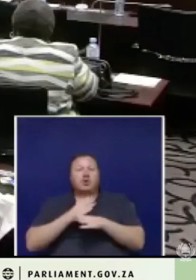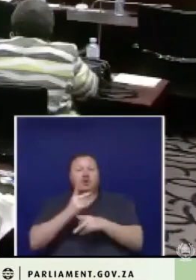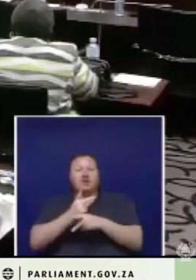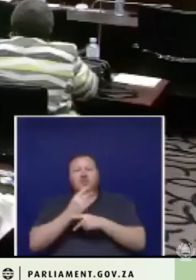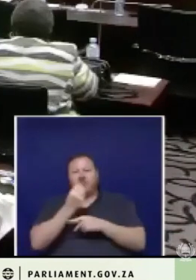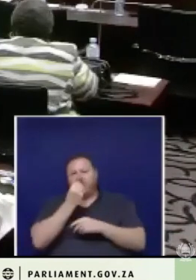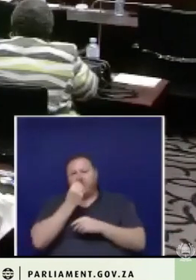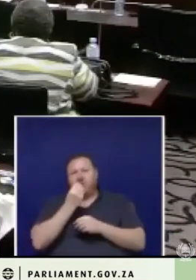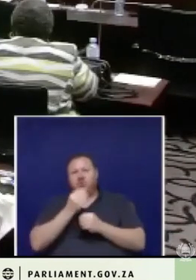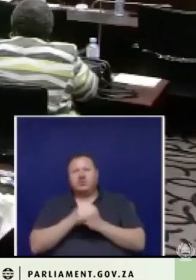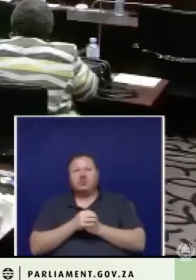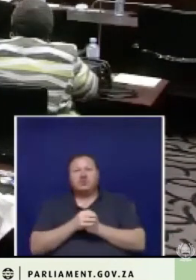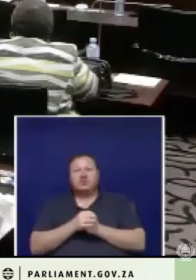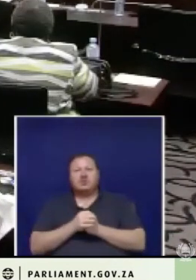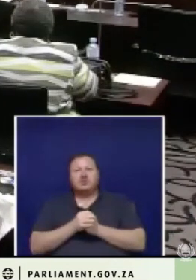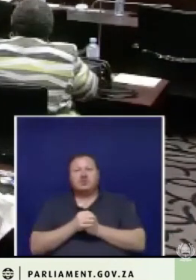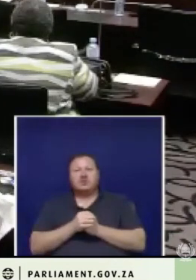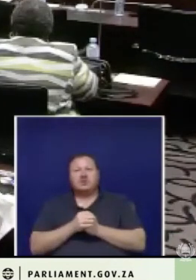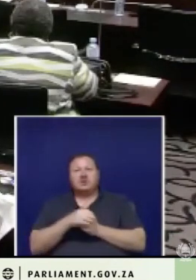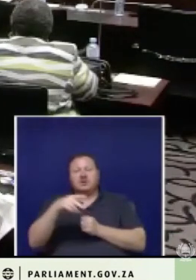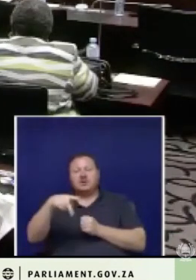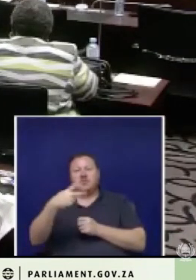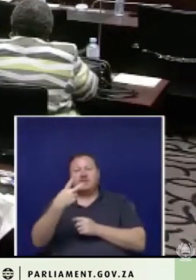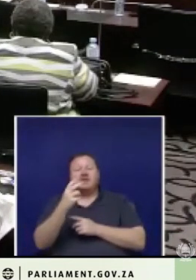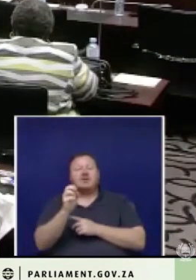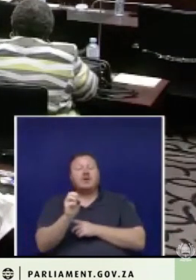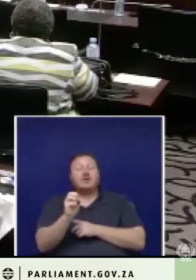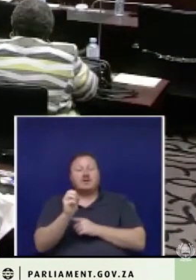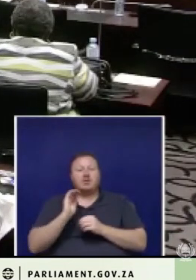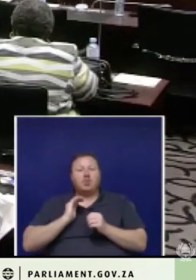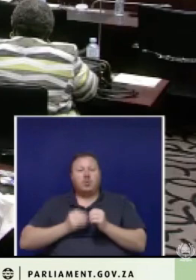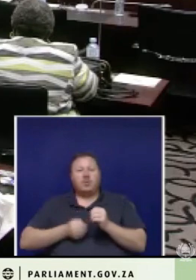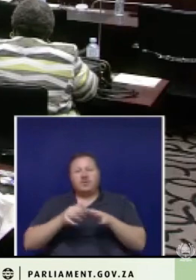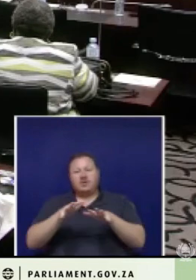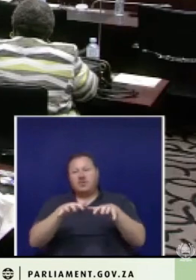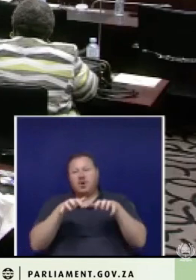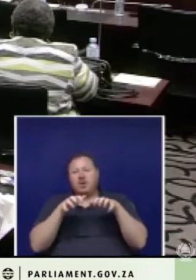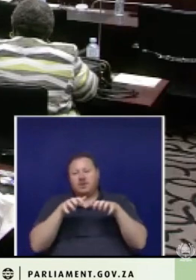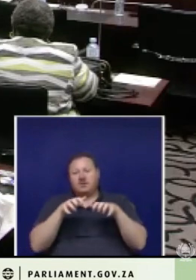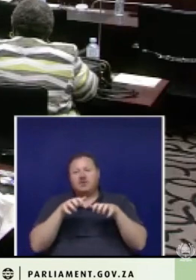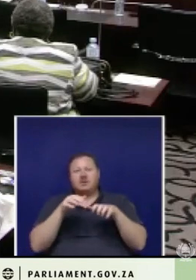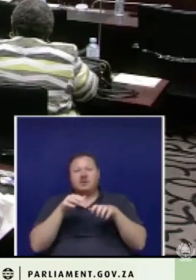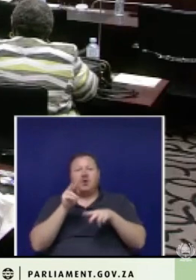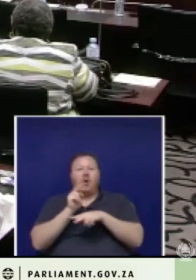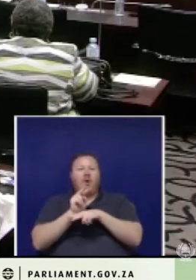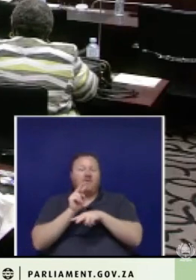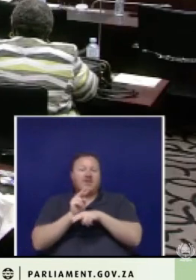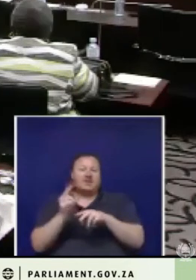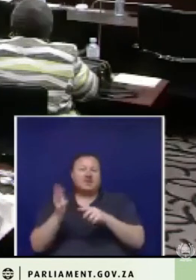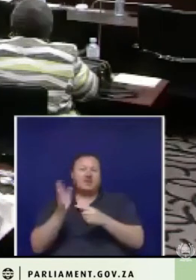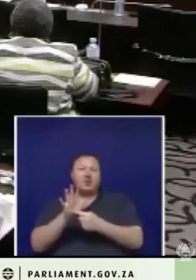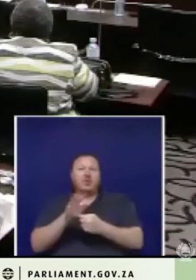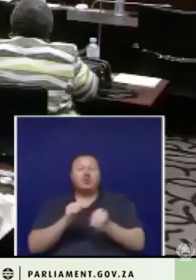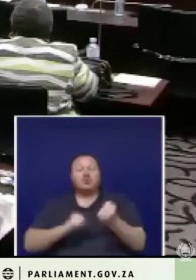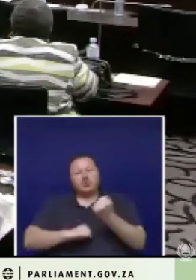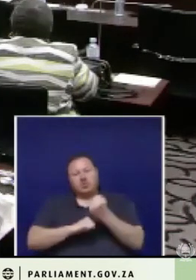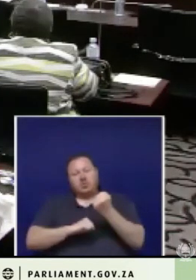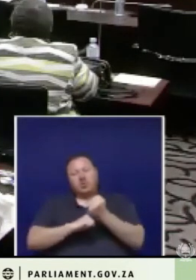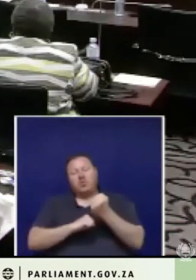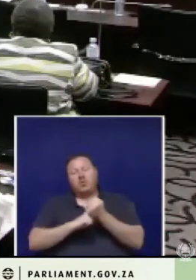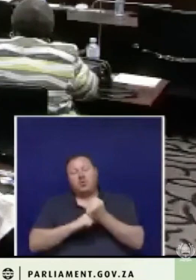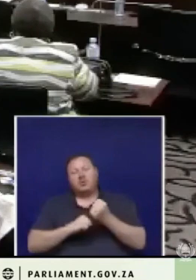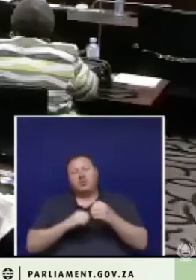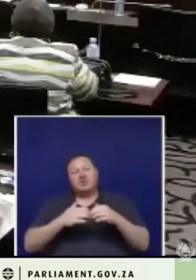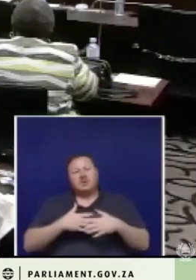The ACDP urged the P20 Women's Parliament to strengthen oversight, support survivors, and